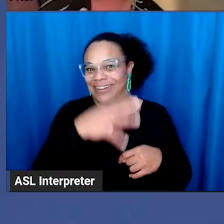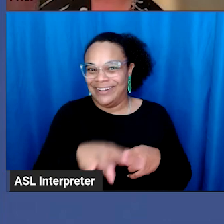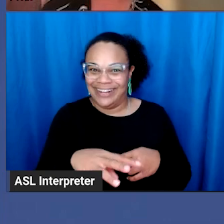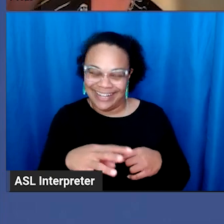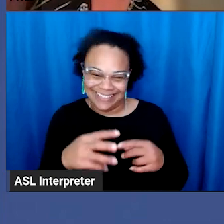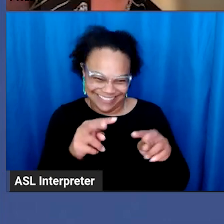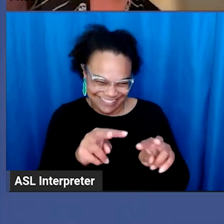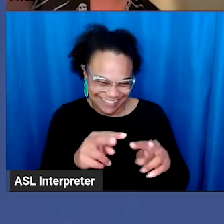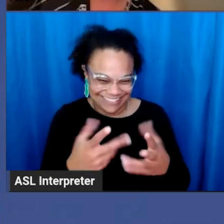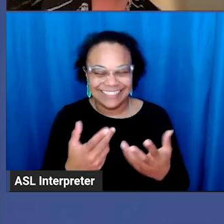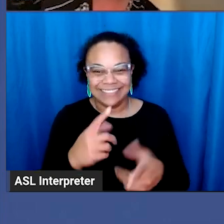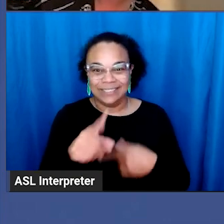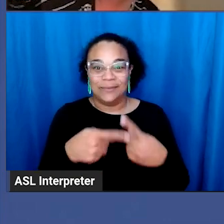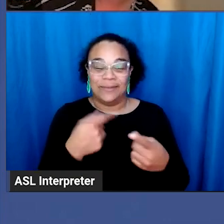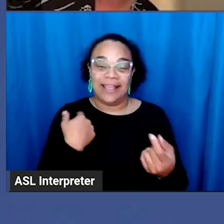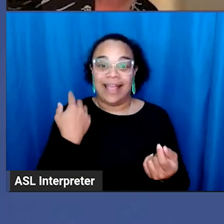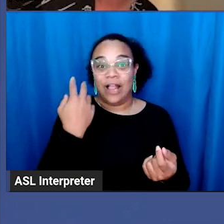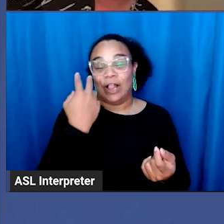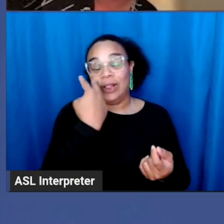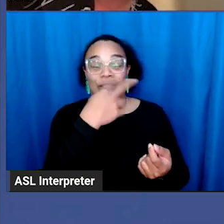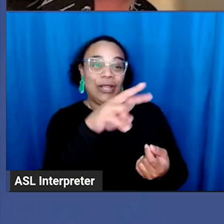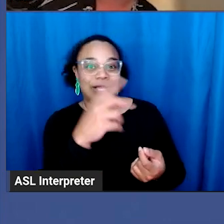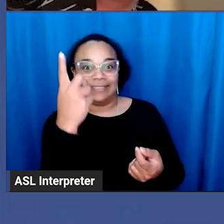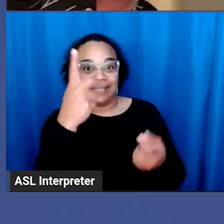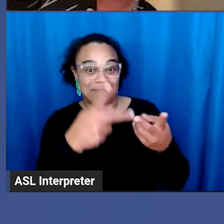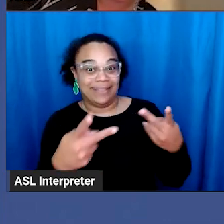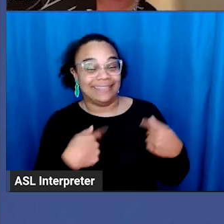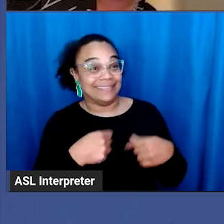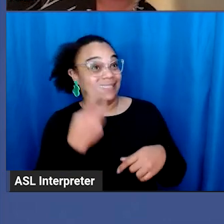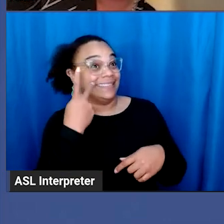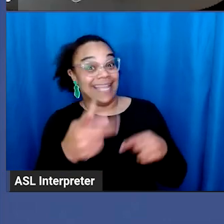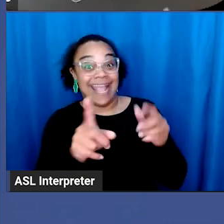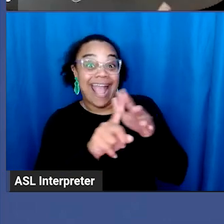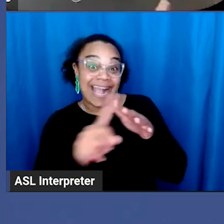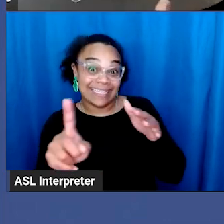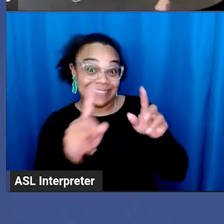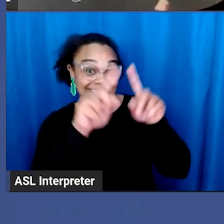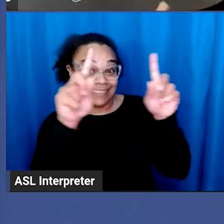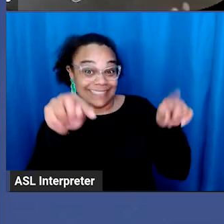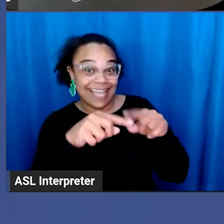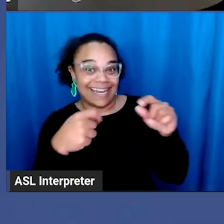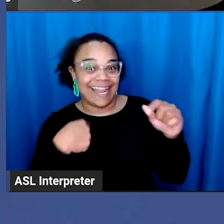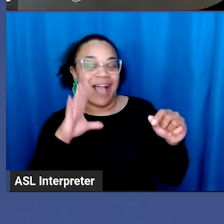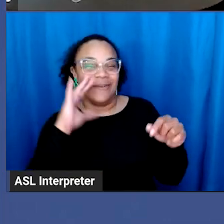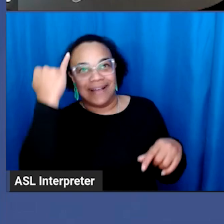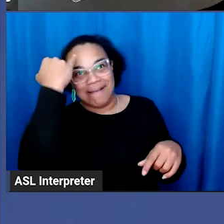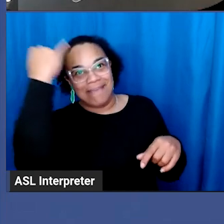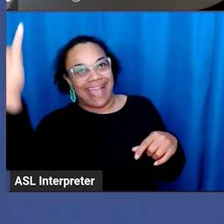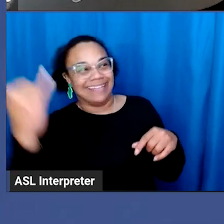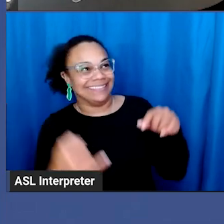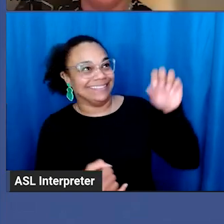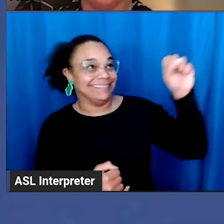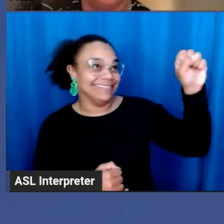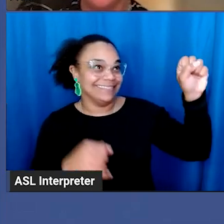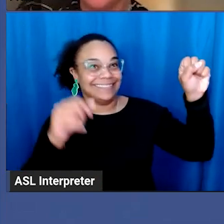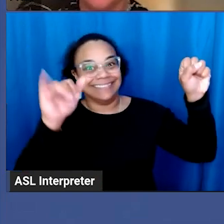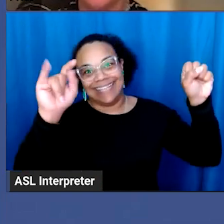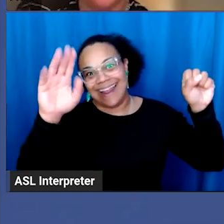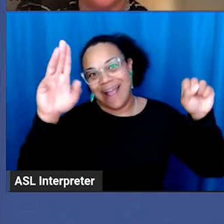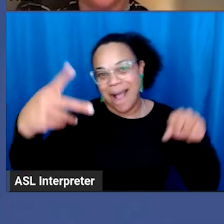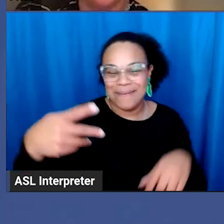now every No, time I go into a place and I see an exit sign, I'm gonna be thinking about this segs it up from now